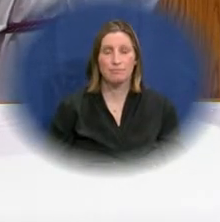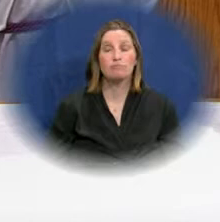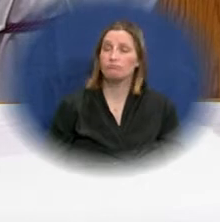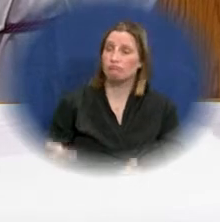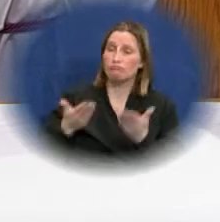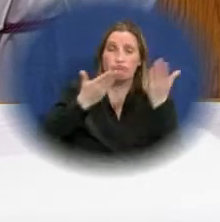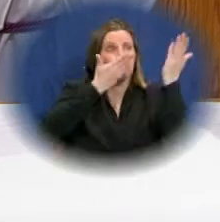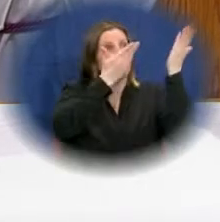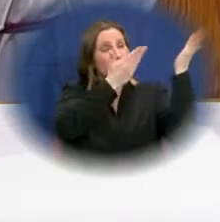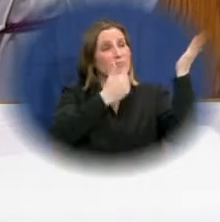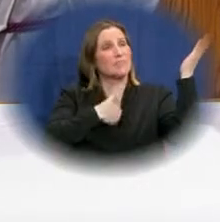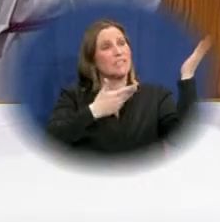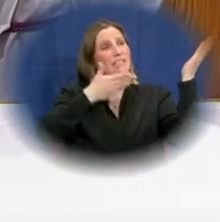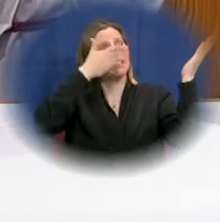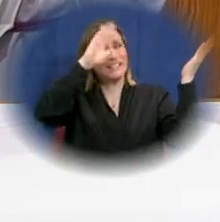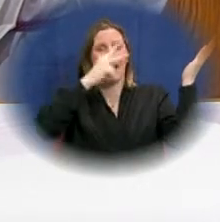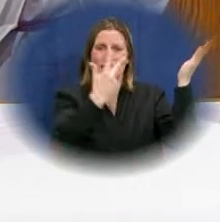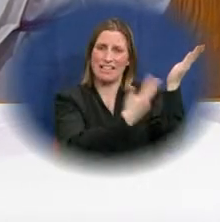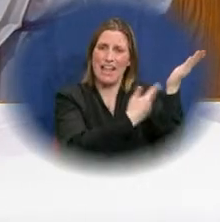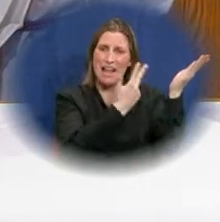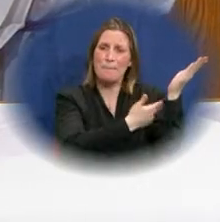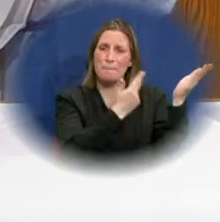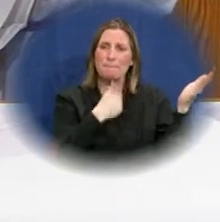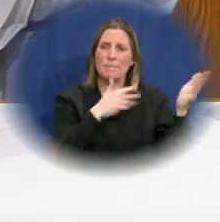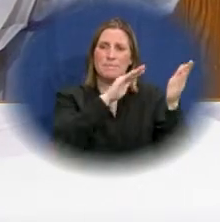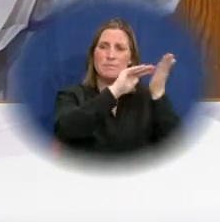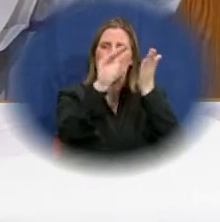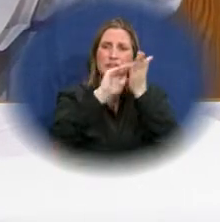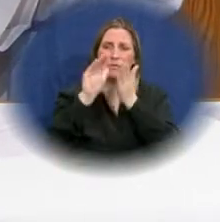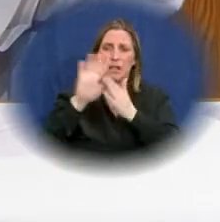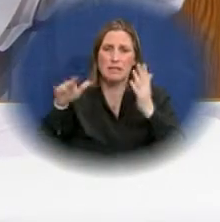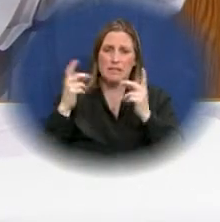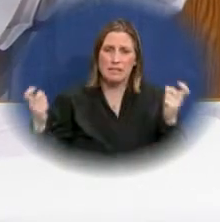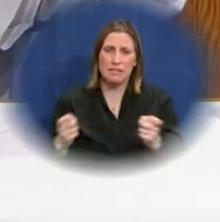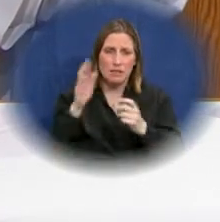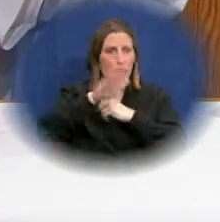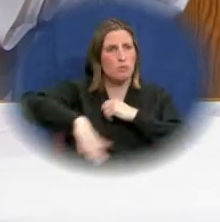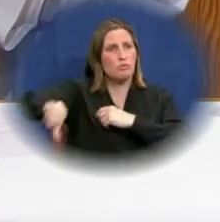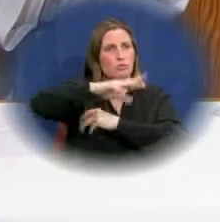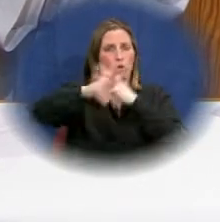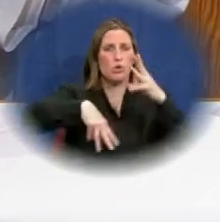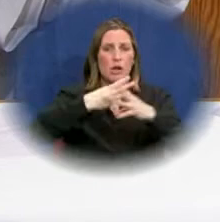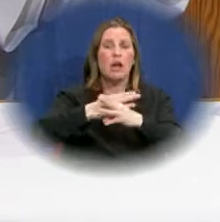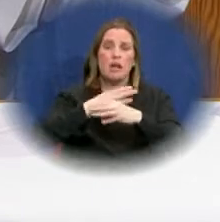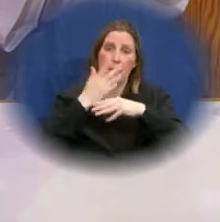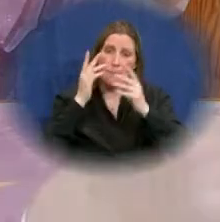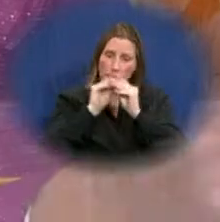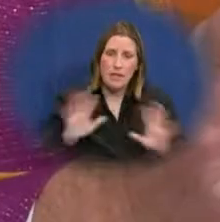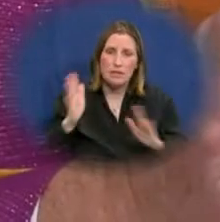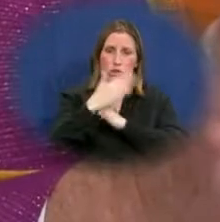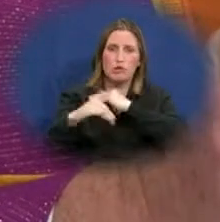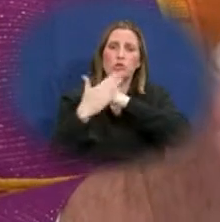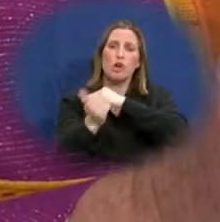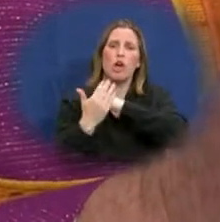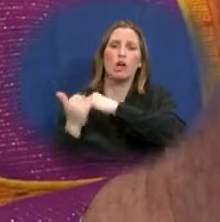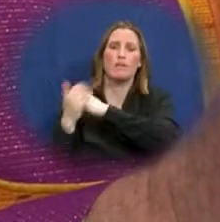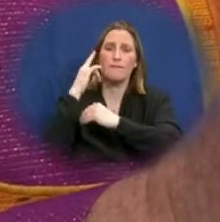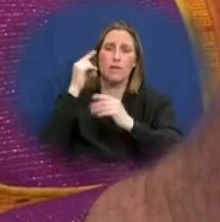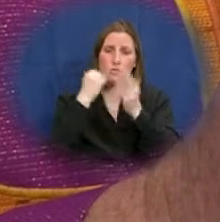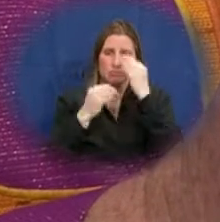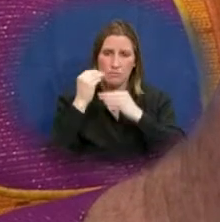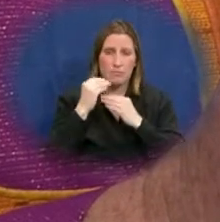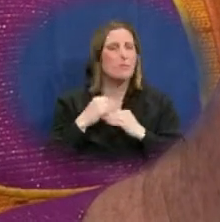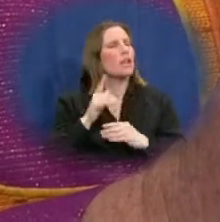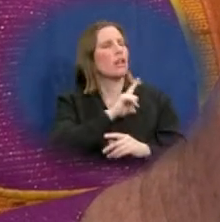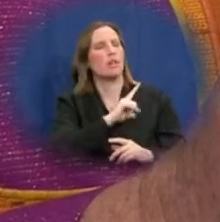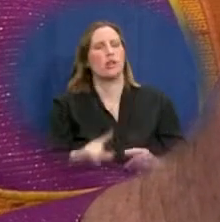Behold the Lamb of God. Behold him who takes away the sins of the world. Blessed are those called to the supper of the Lamb. Lord, I am